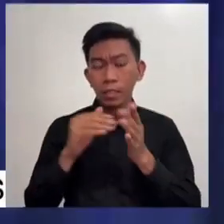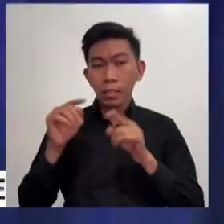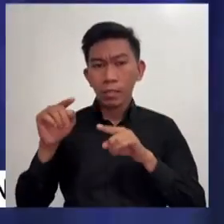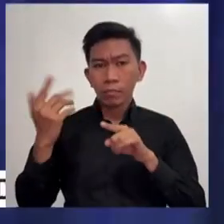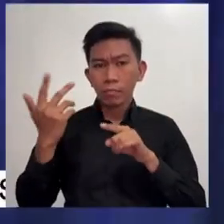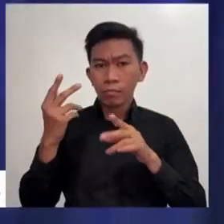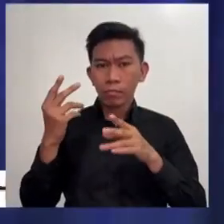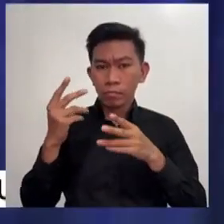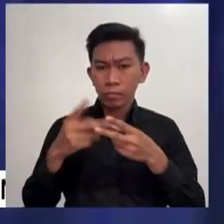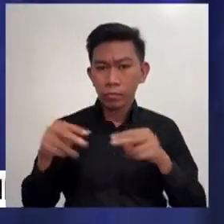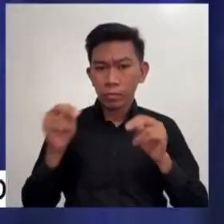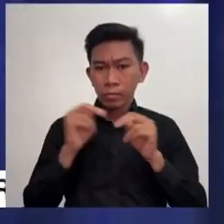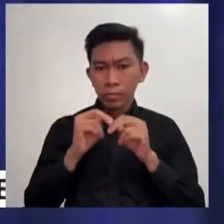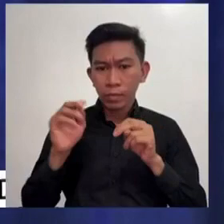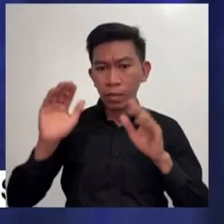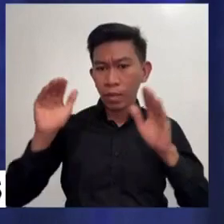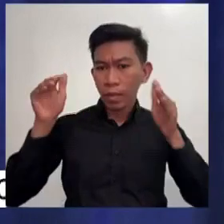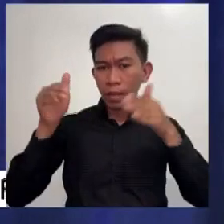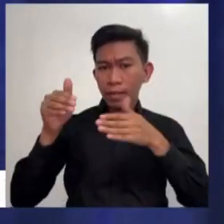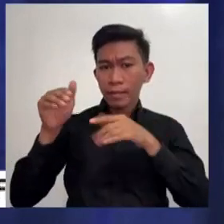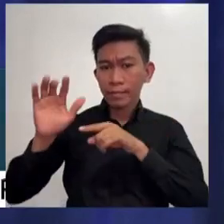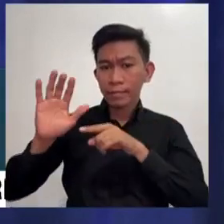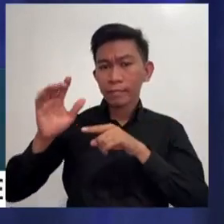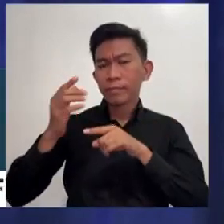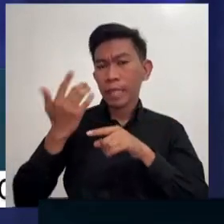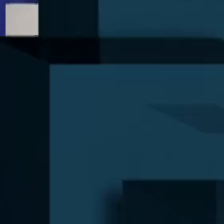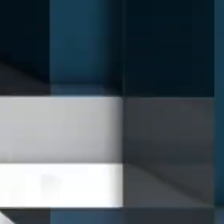focus is reforming the DND.